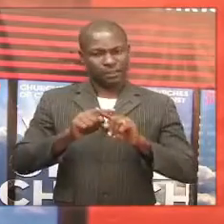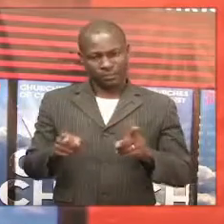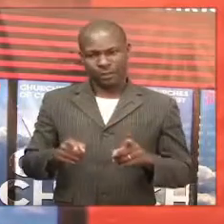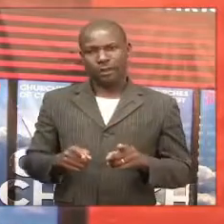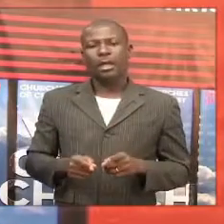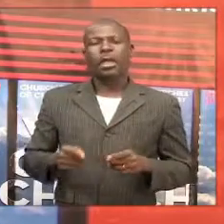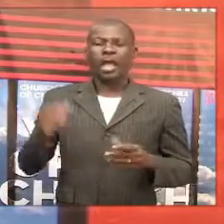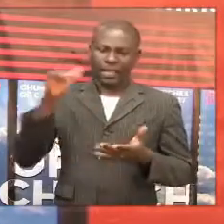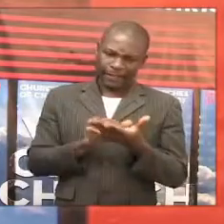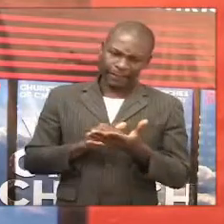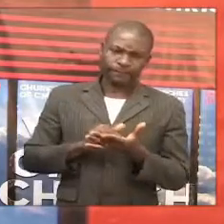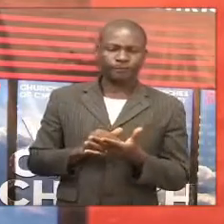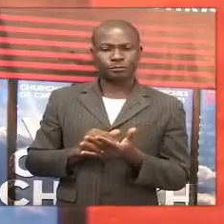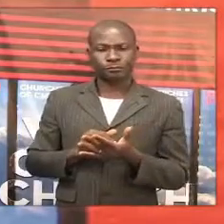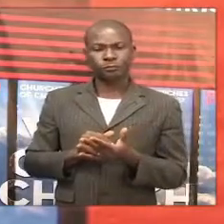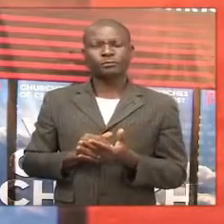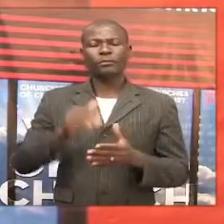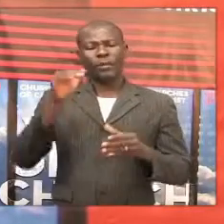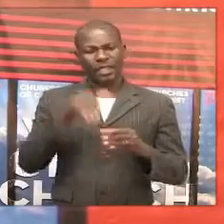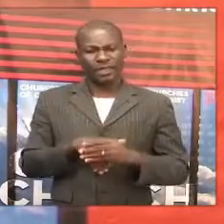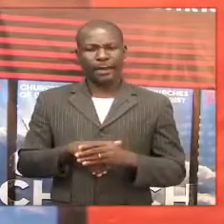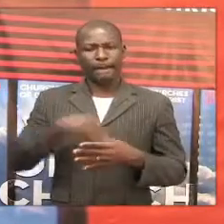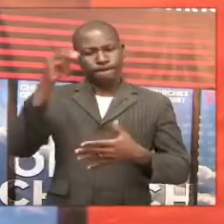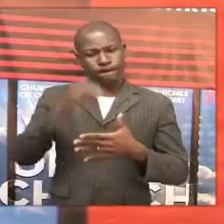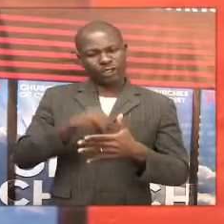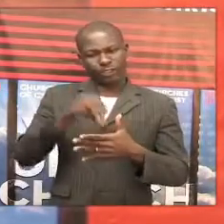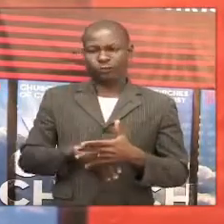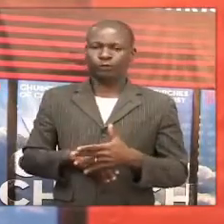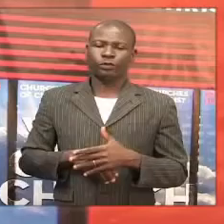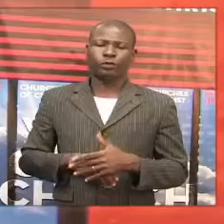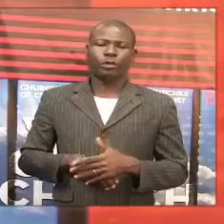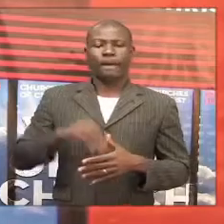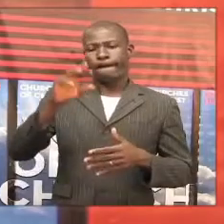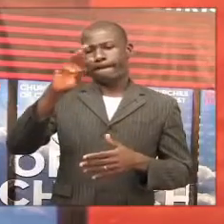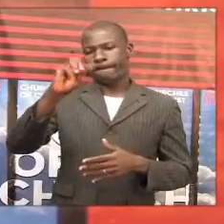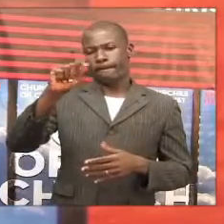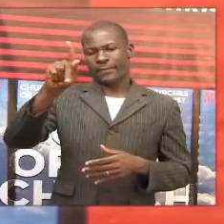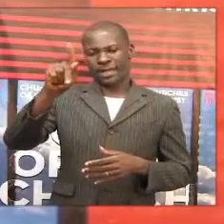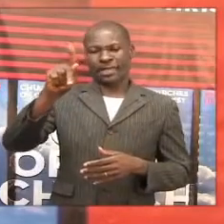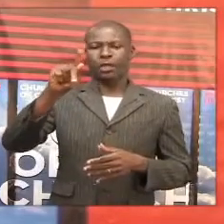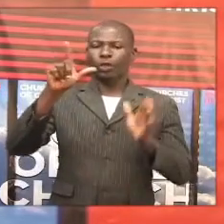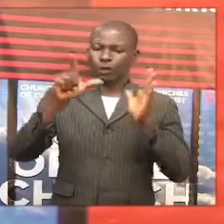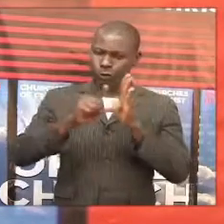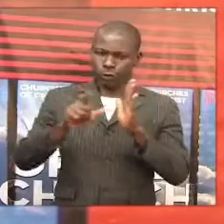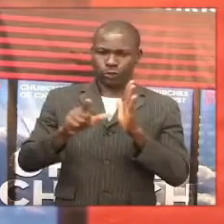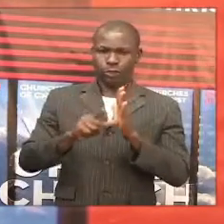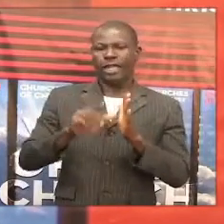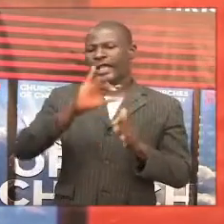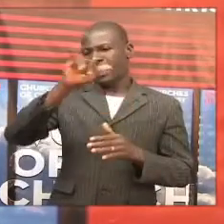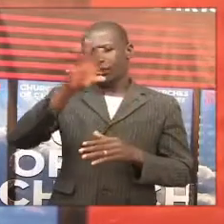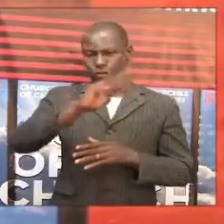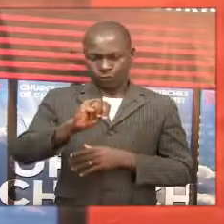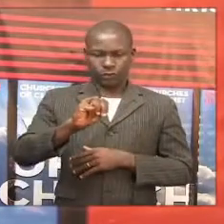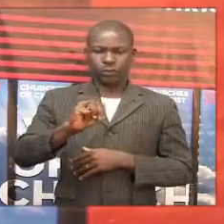a wo mateo nsempa marko nsempa luka nsempa ene john nsempa mo